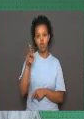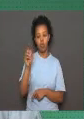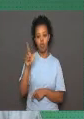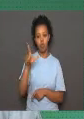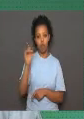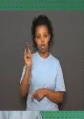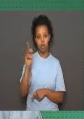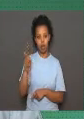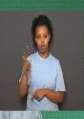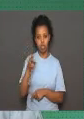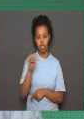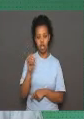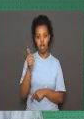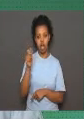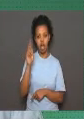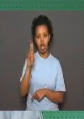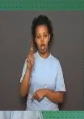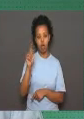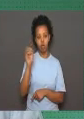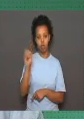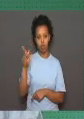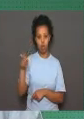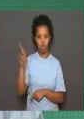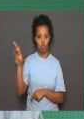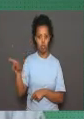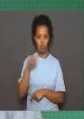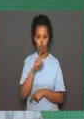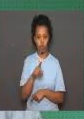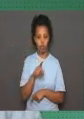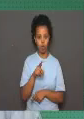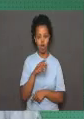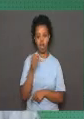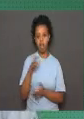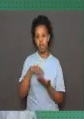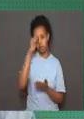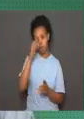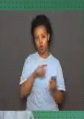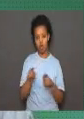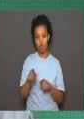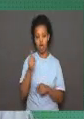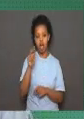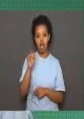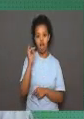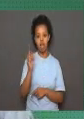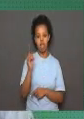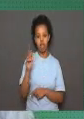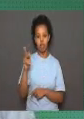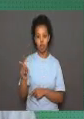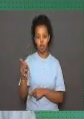and autopolyploidy. We learned that aneuploidy is